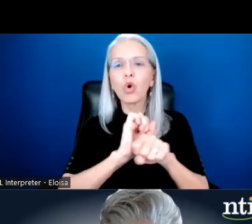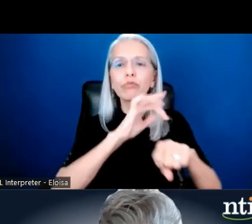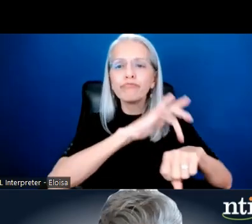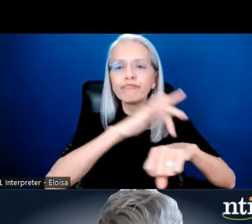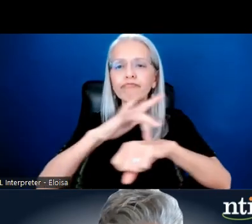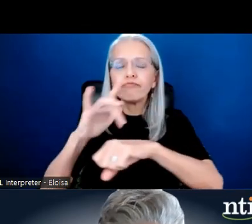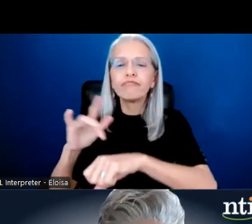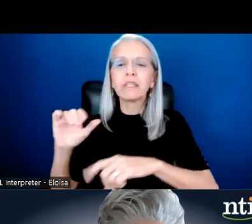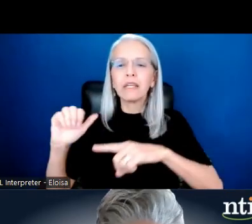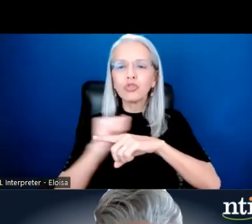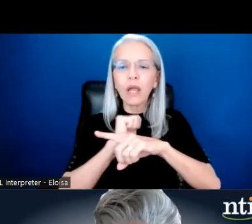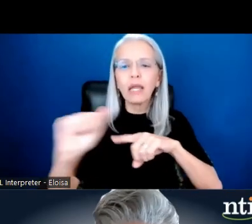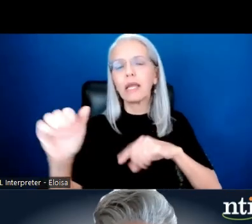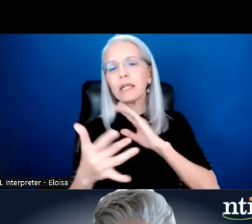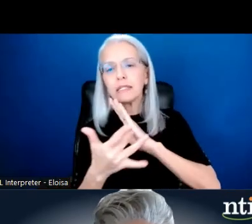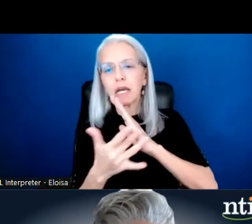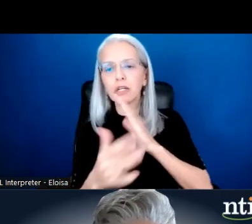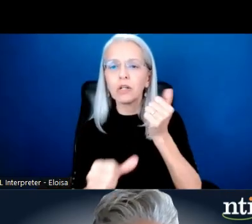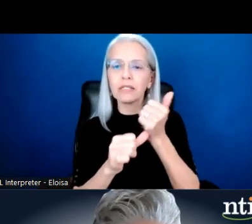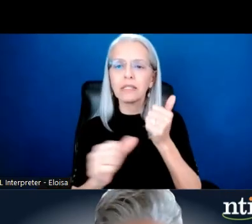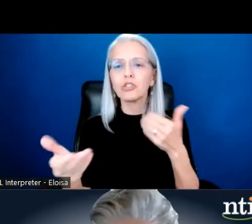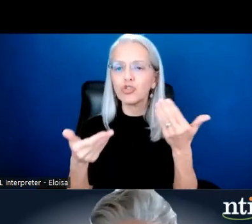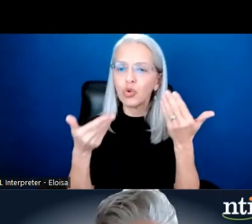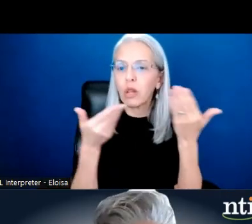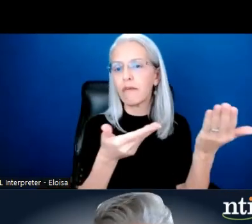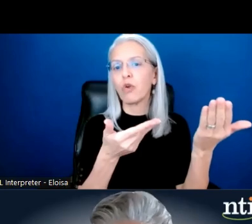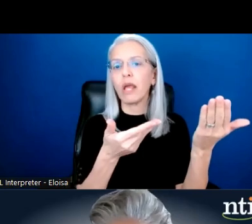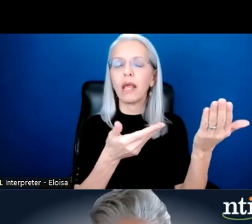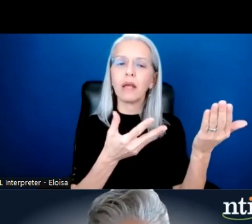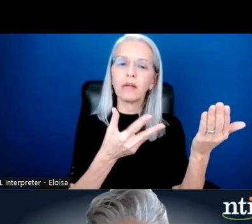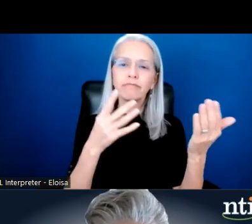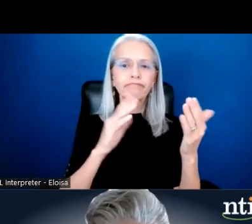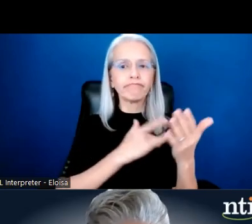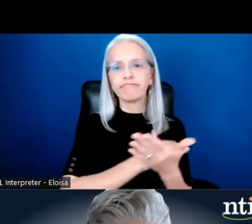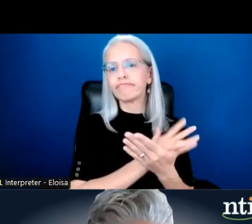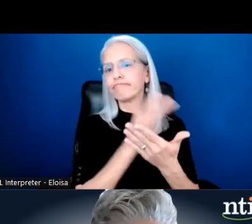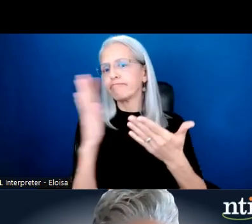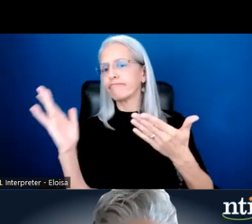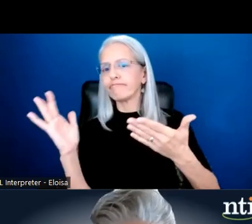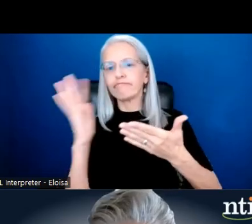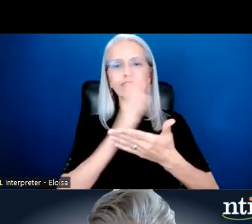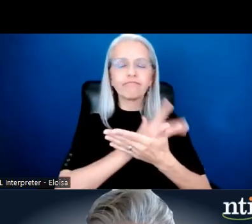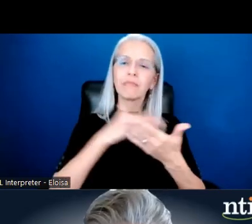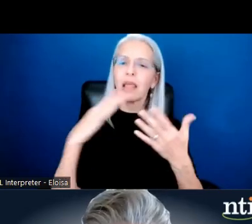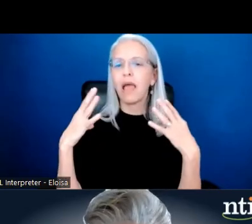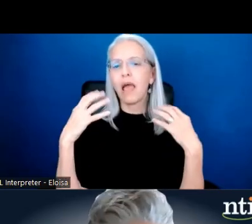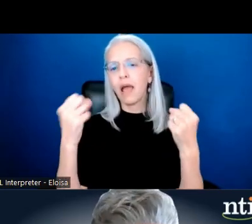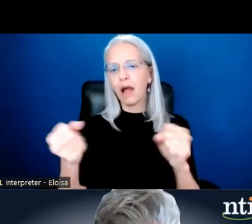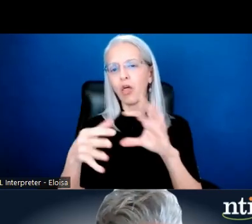training and technical assistance delivery and a whole area of